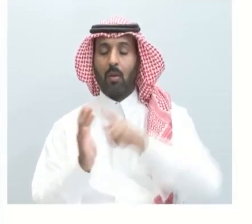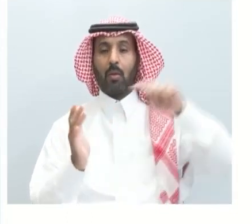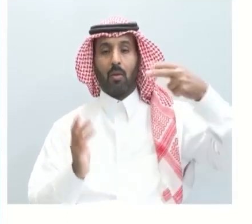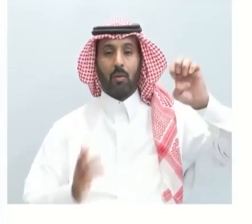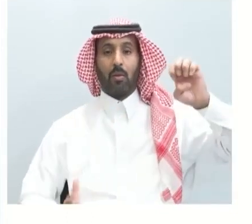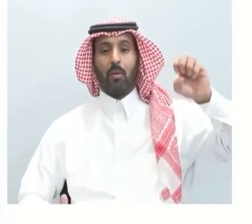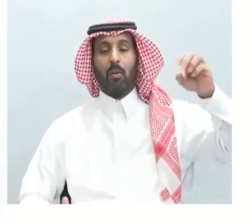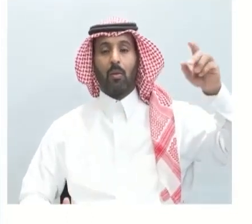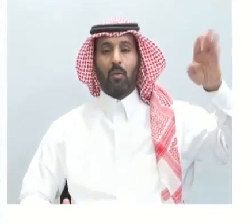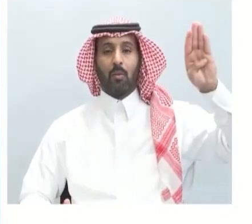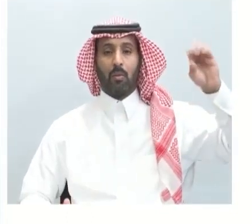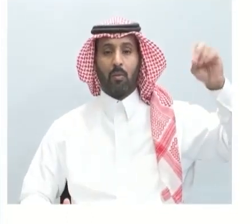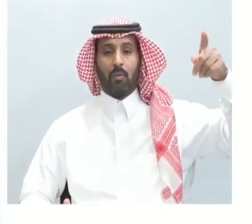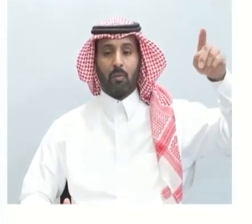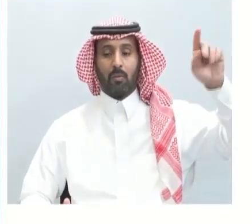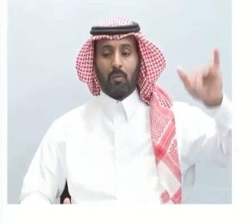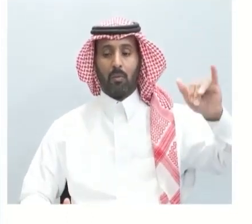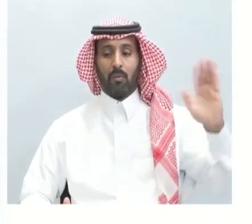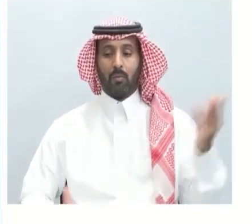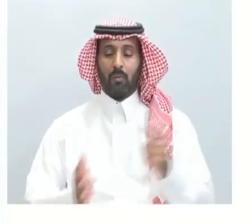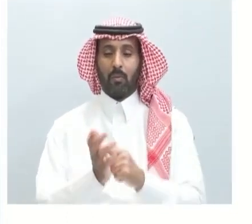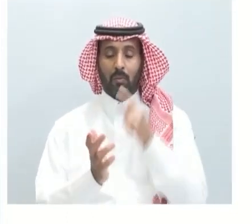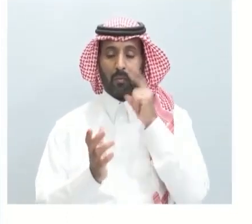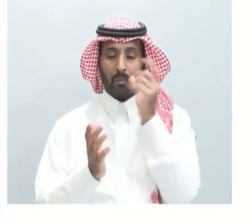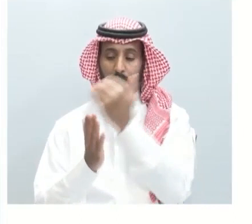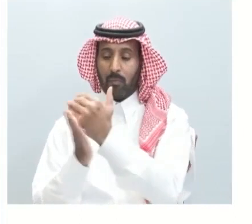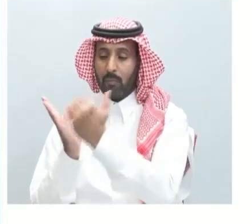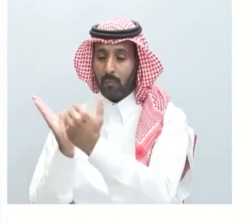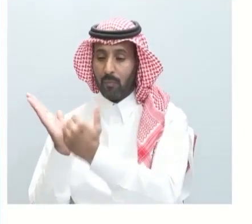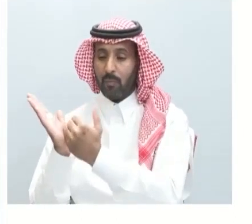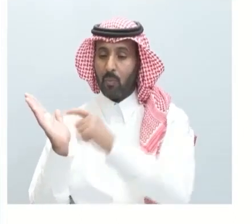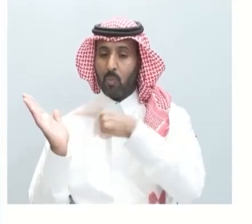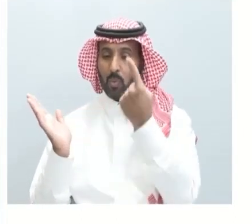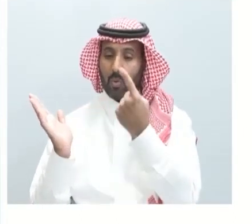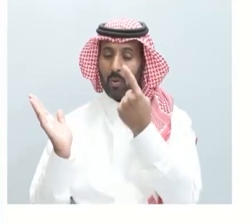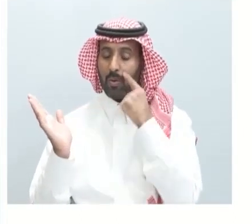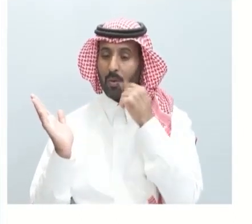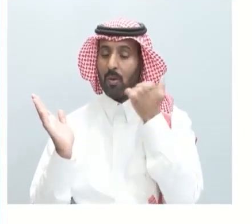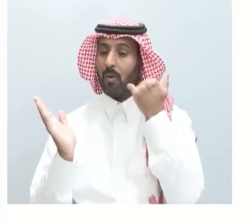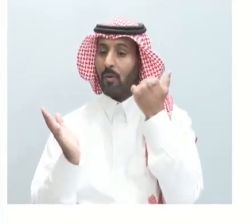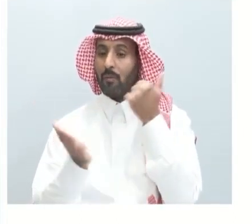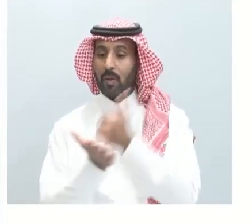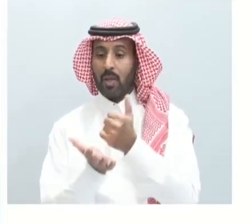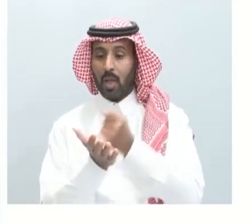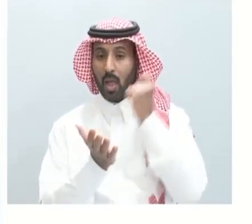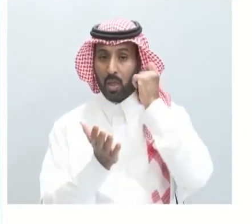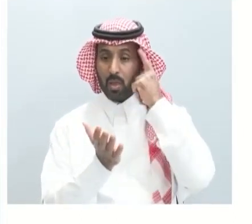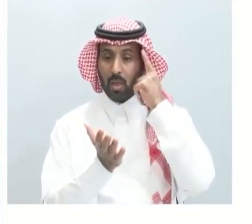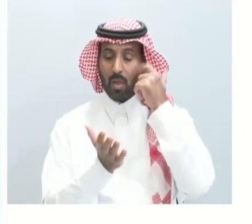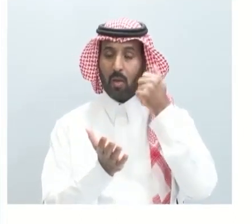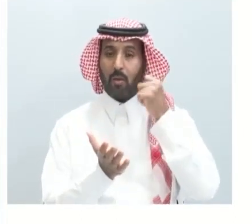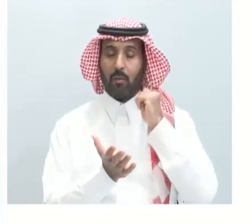conclusion they are called the body of the essay each body paragraph must have one main idea so each body